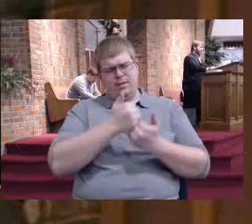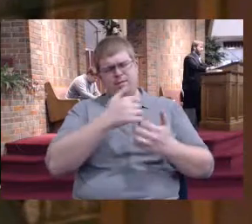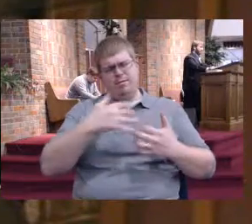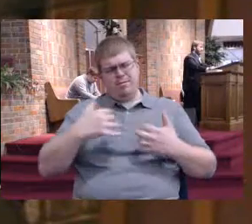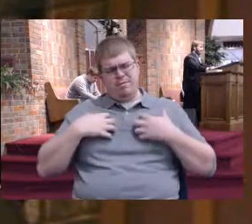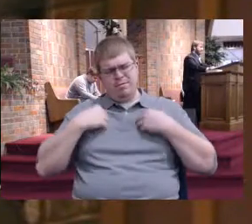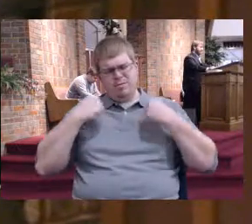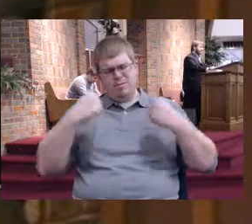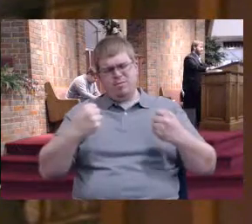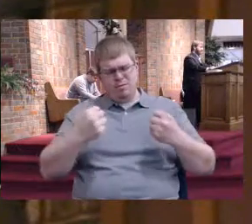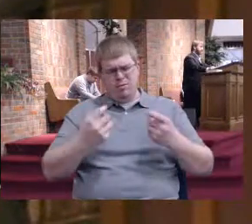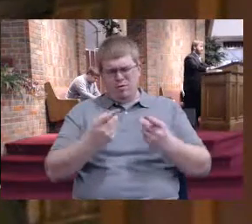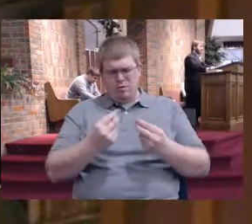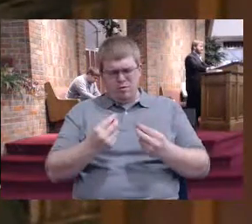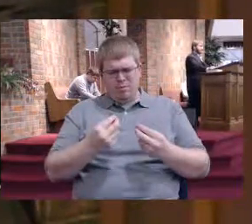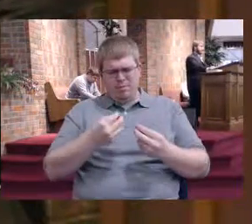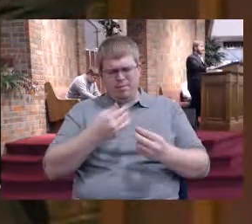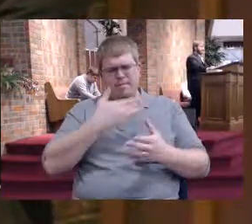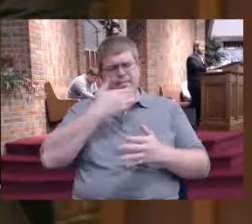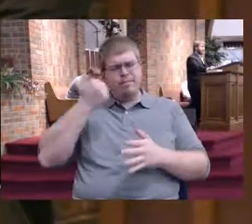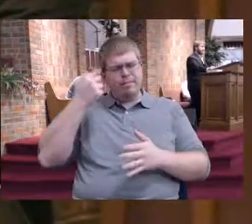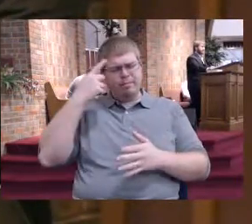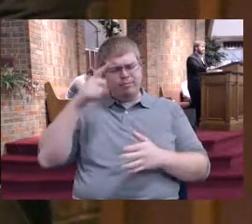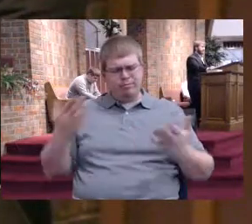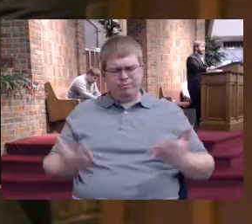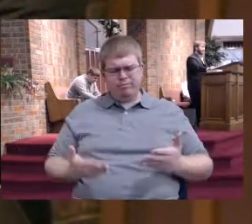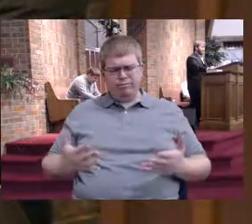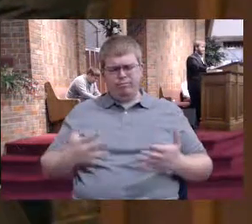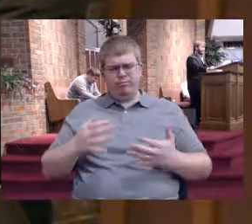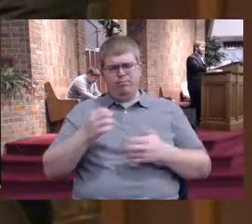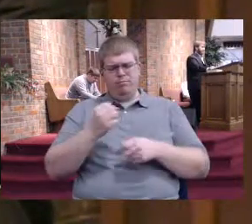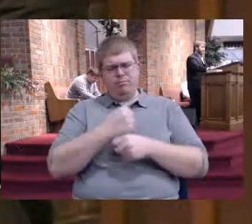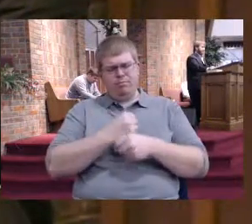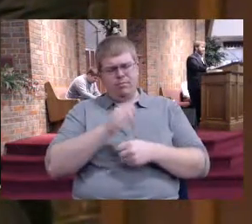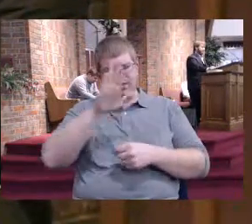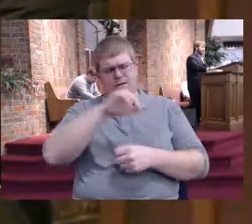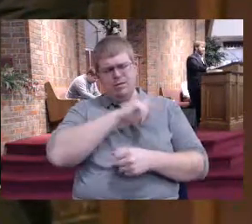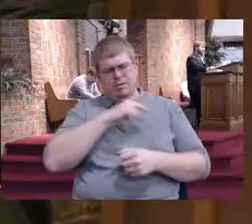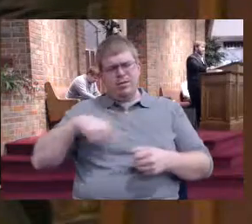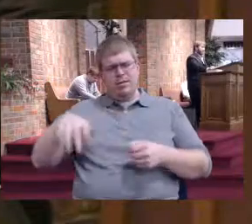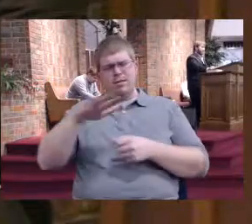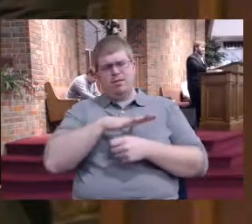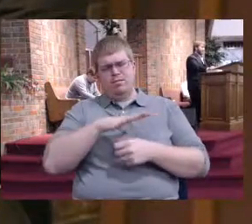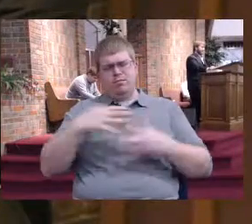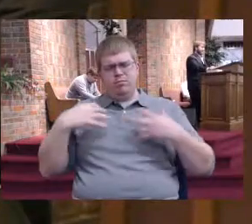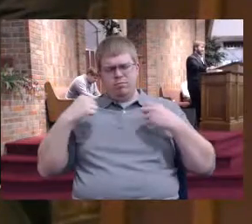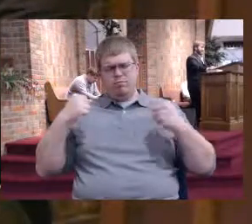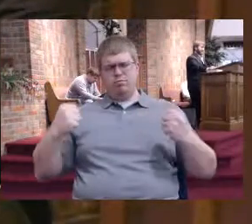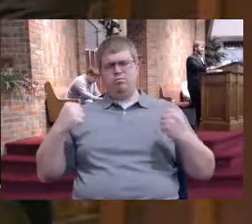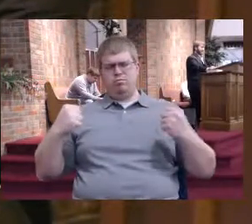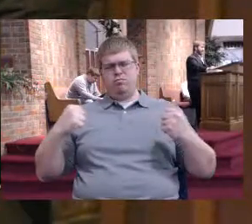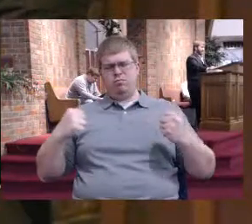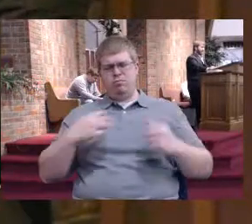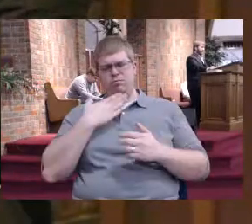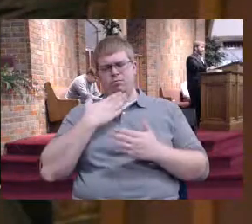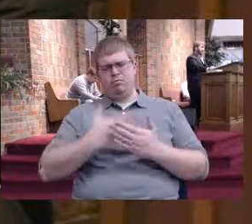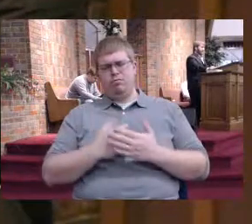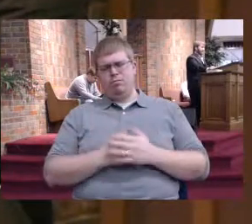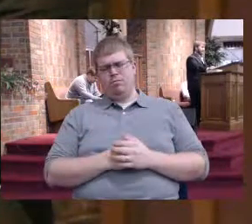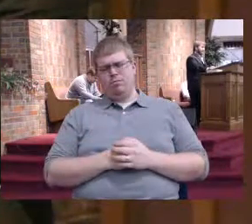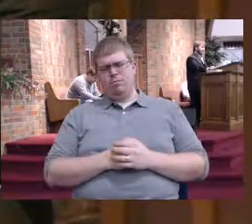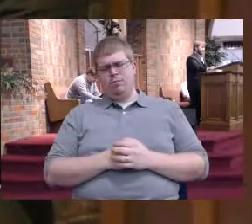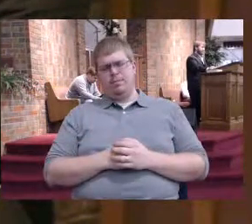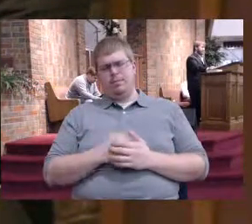do what's best to strengthen your kingdom. Lord, we ask you to be with those who have been mentioned as sick